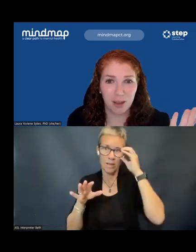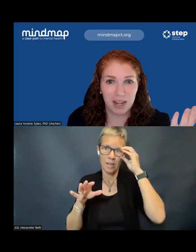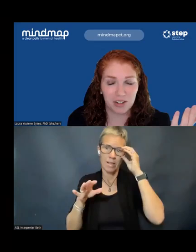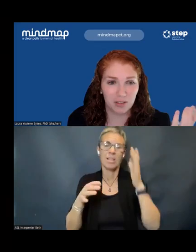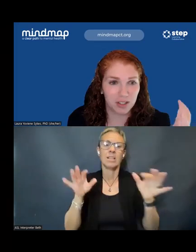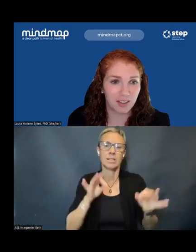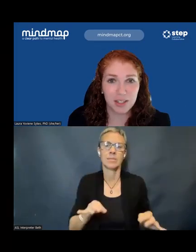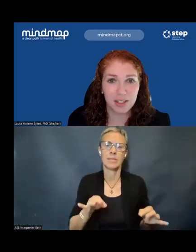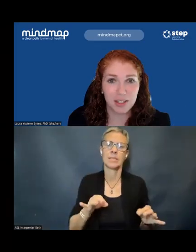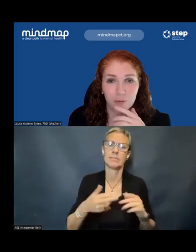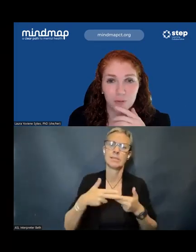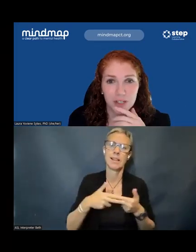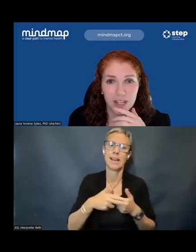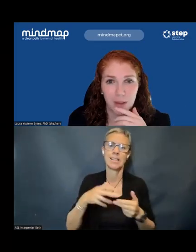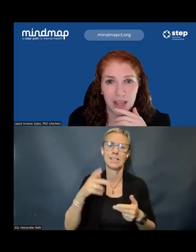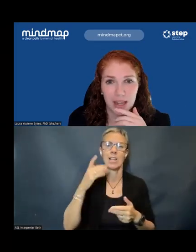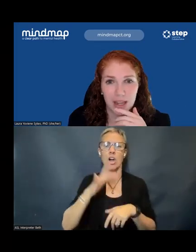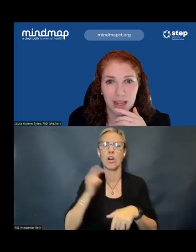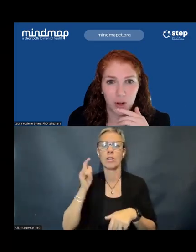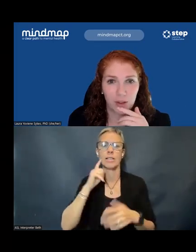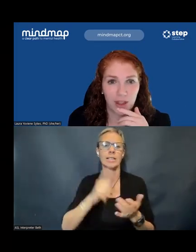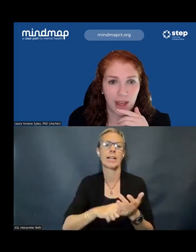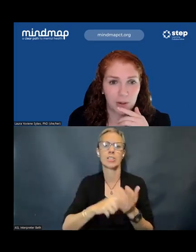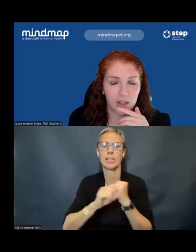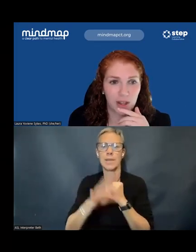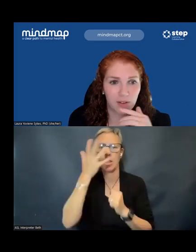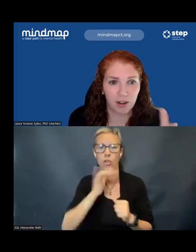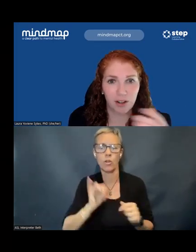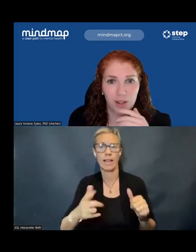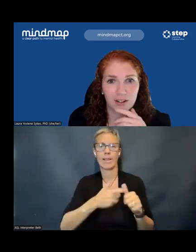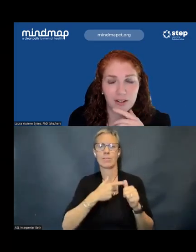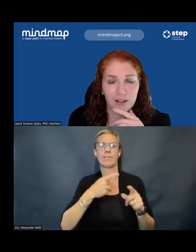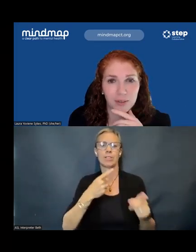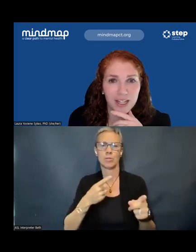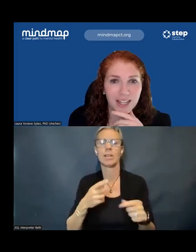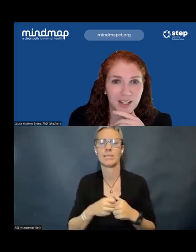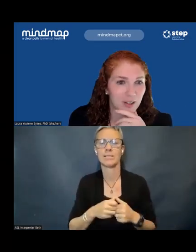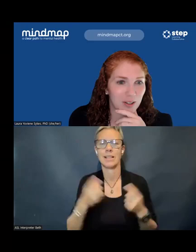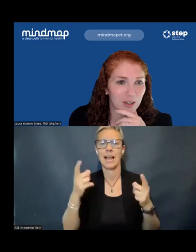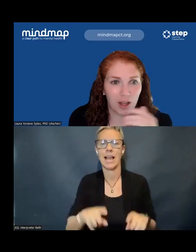detection campaign actually looks like. This was from the first campaign, the trial that happened in the New Haven area. We had